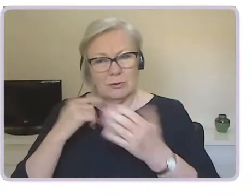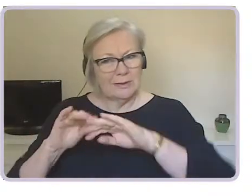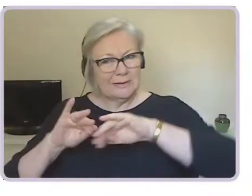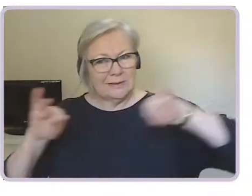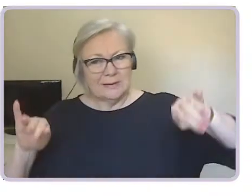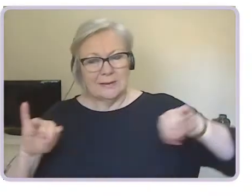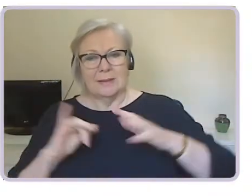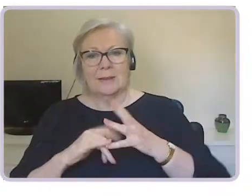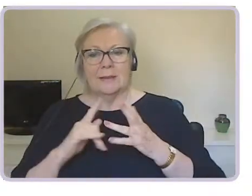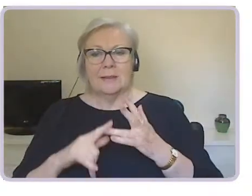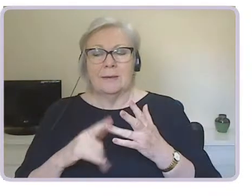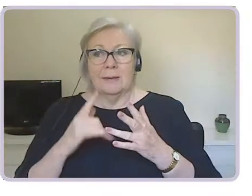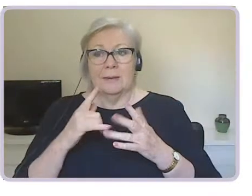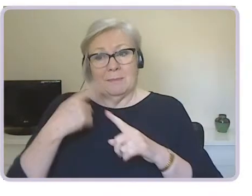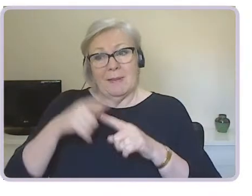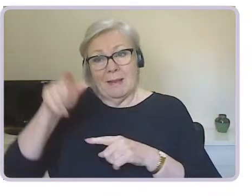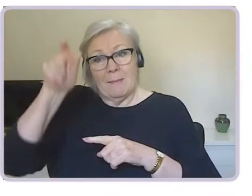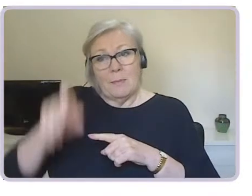themselves.